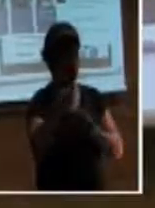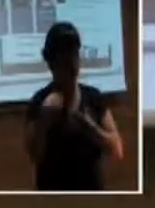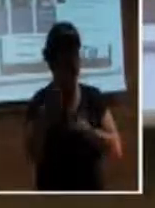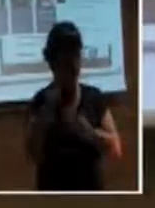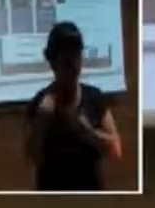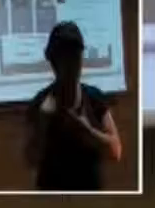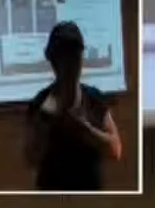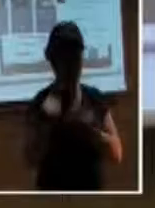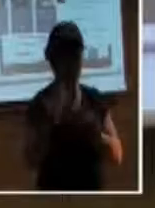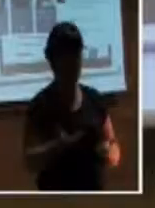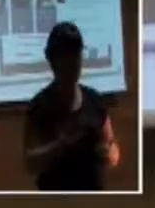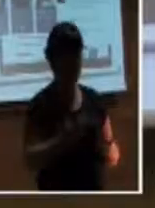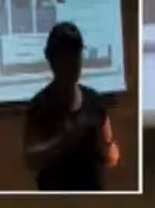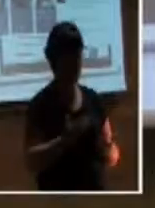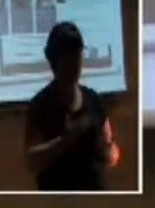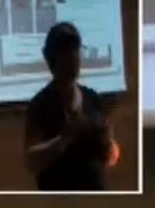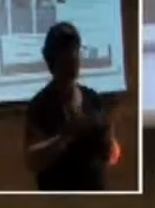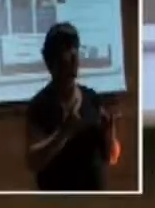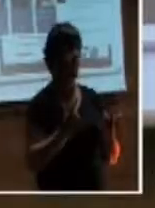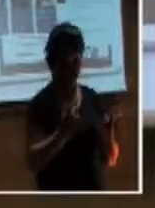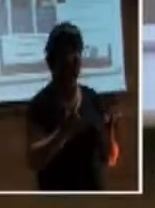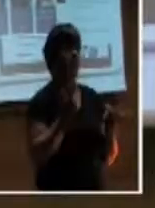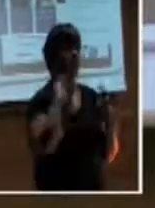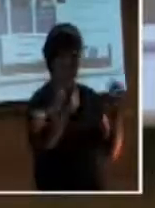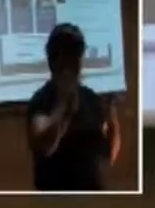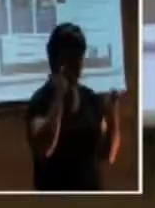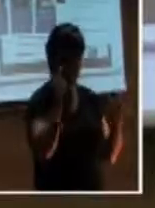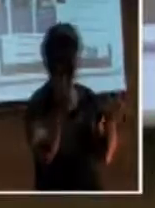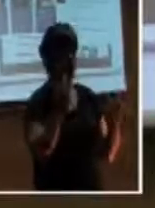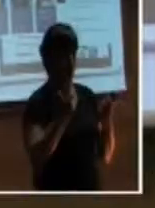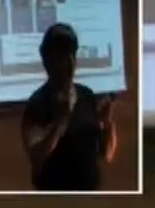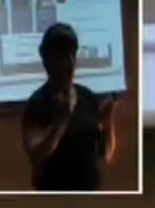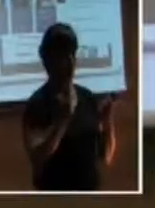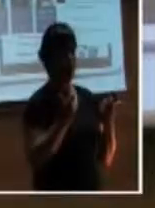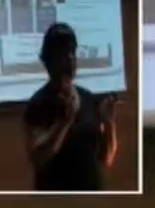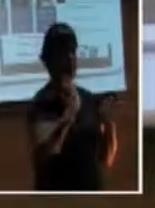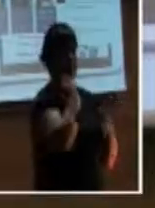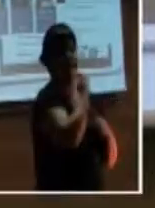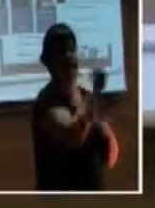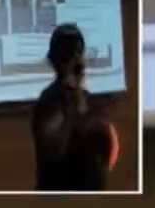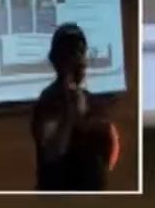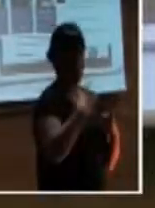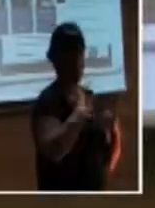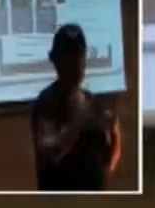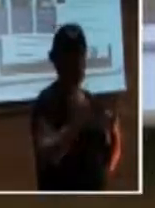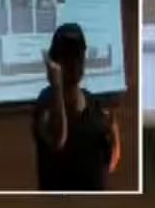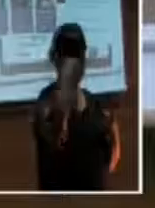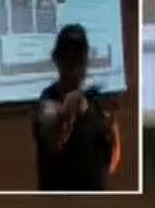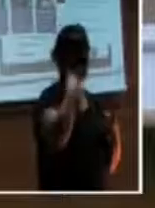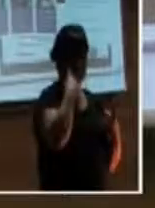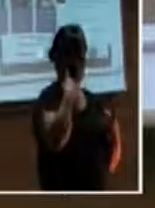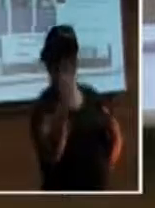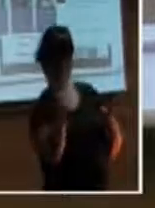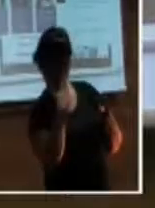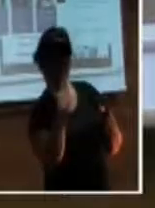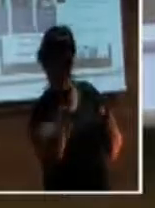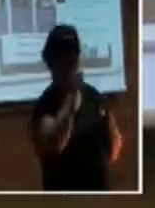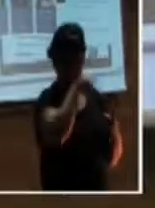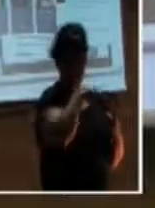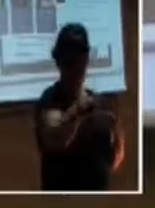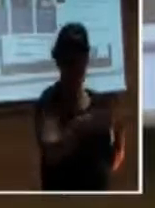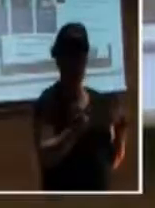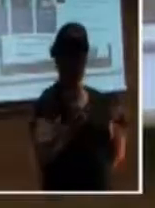about dementia and so on. This is an ongoing project, and although it is a global platform, we feel the need of